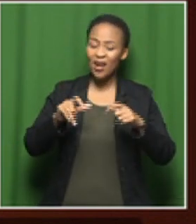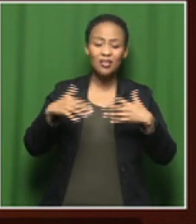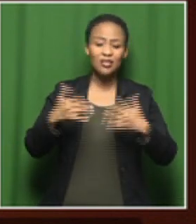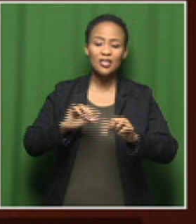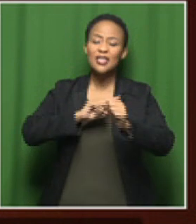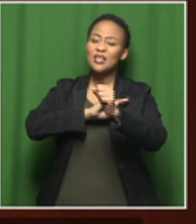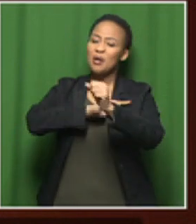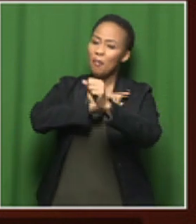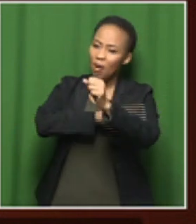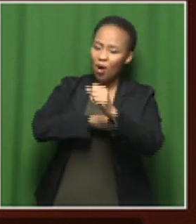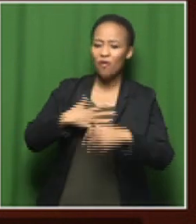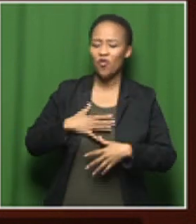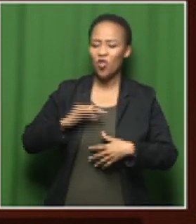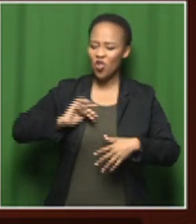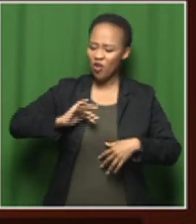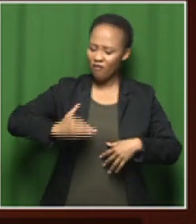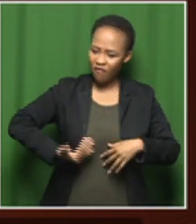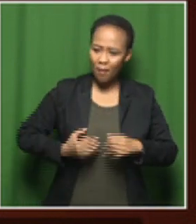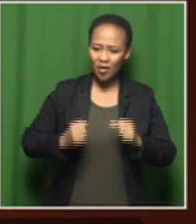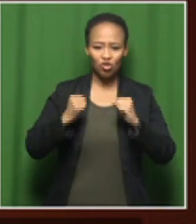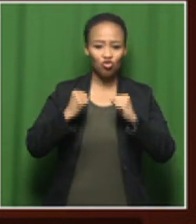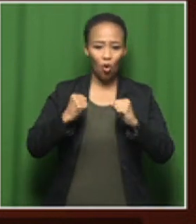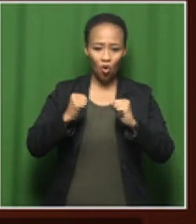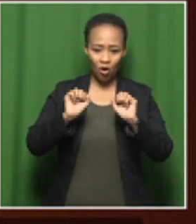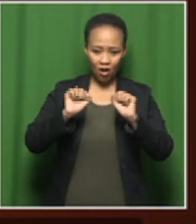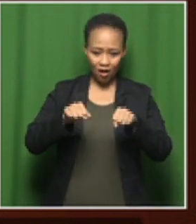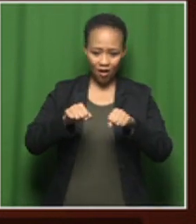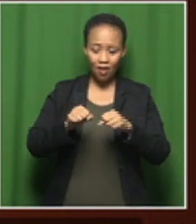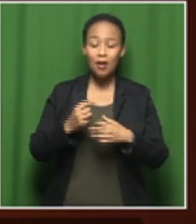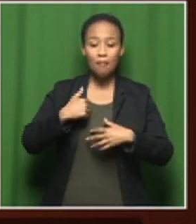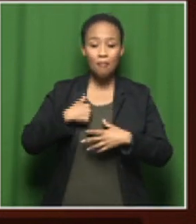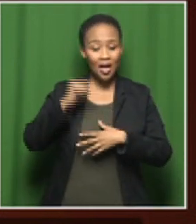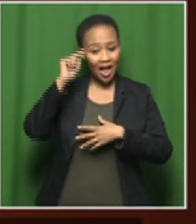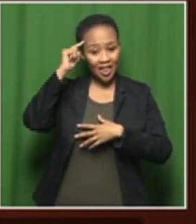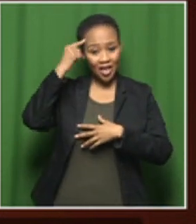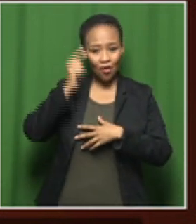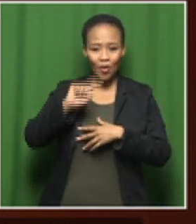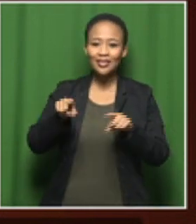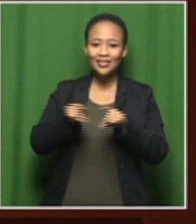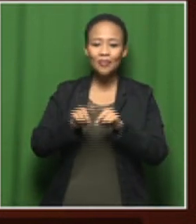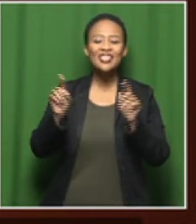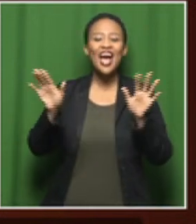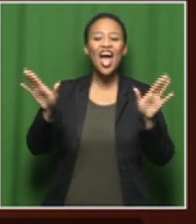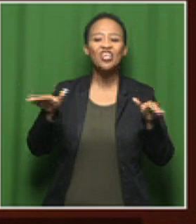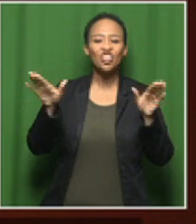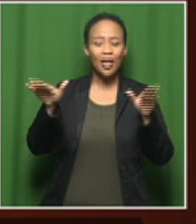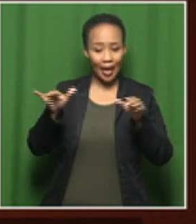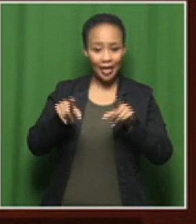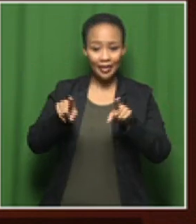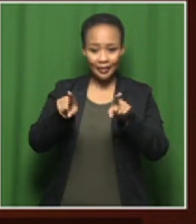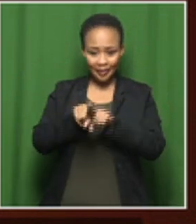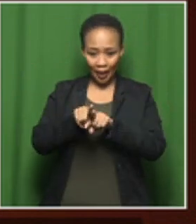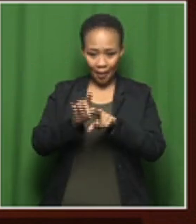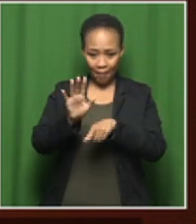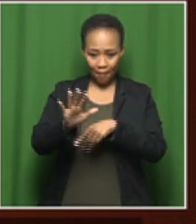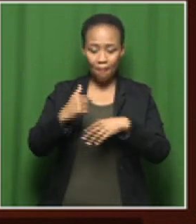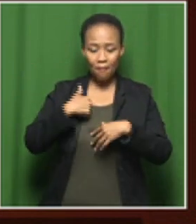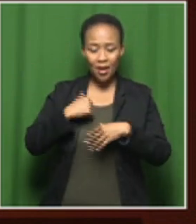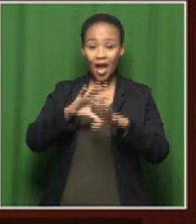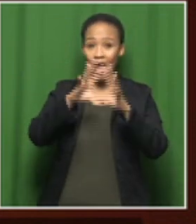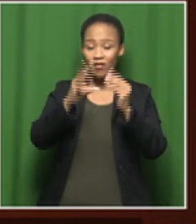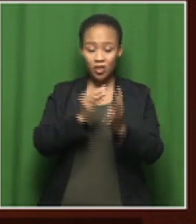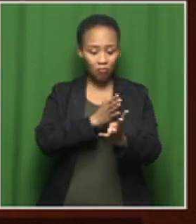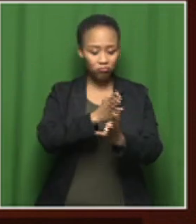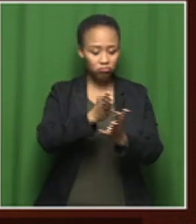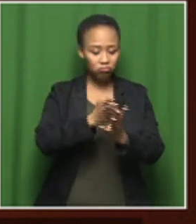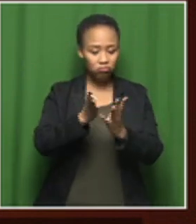of femininity. And I feel like there's something quite angelic as well about that. So I try to infuse all those